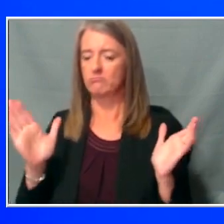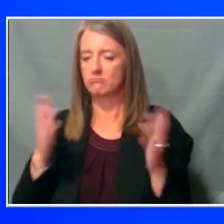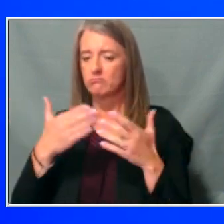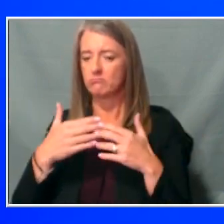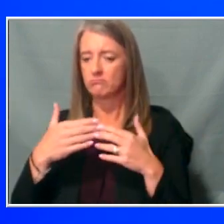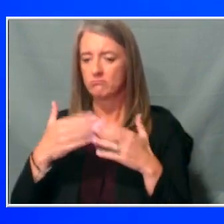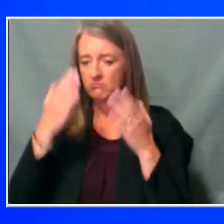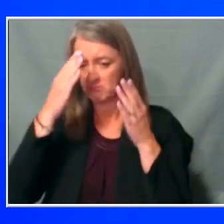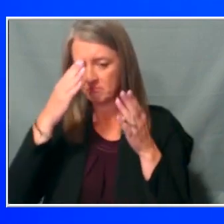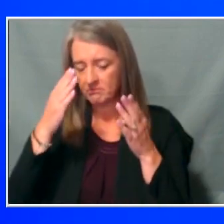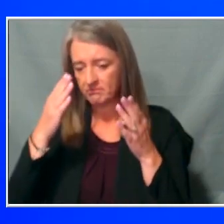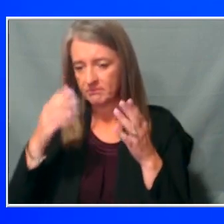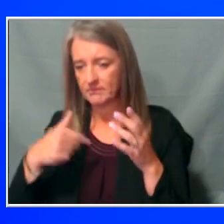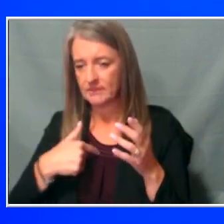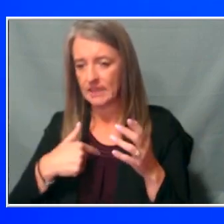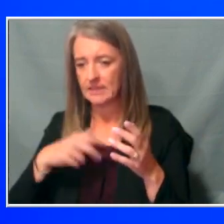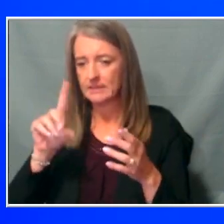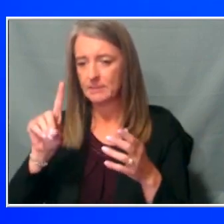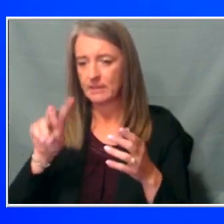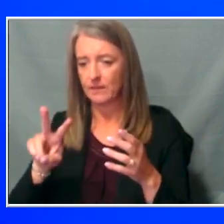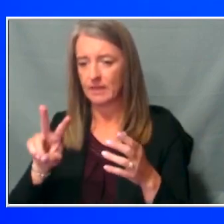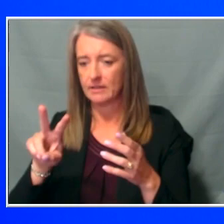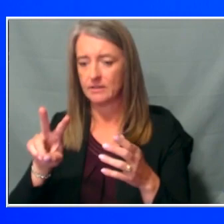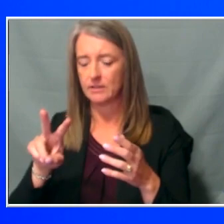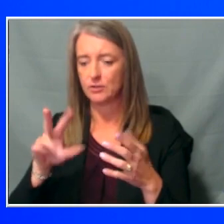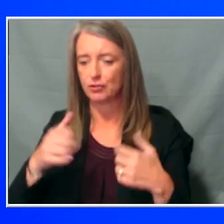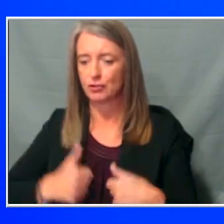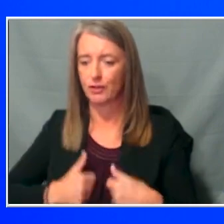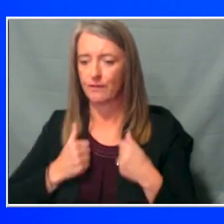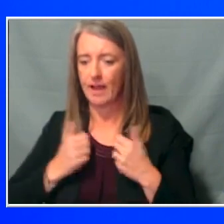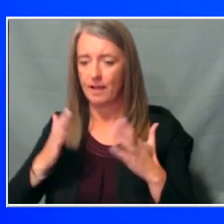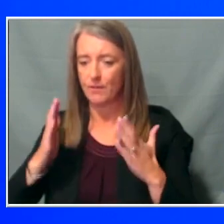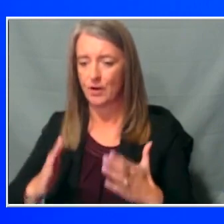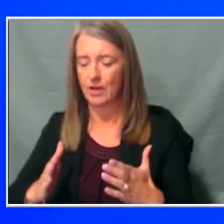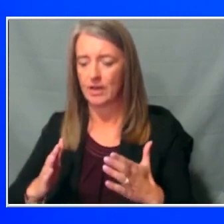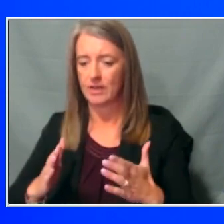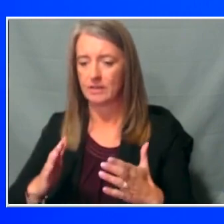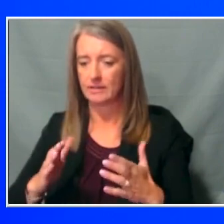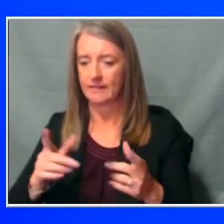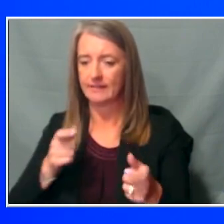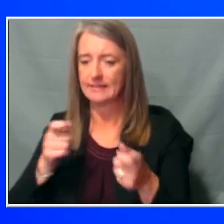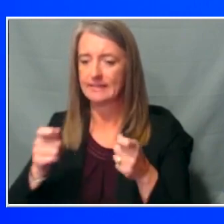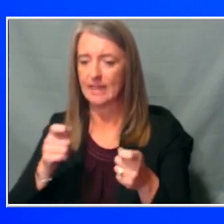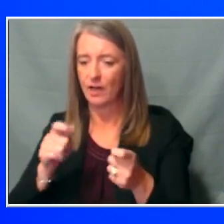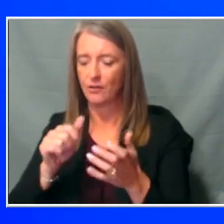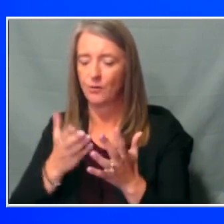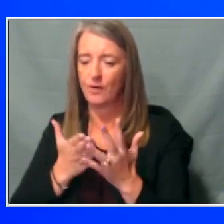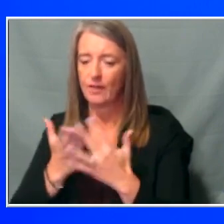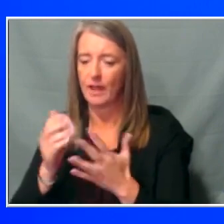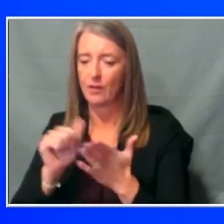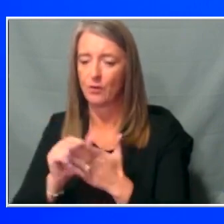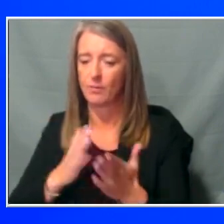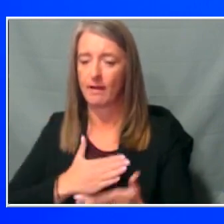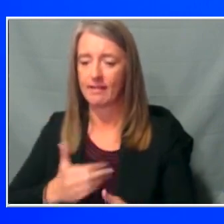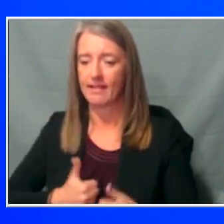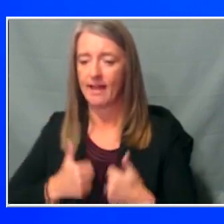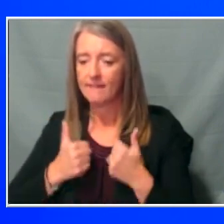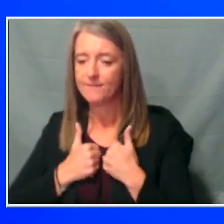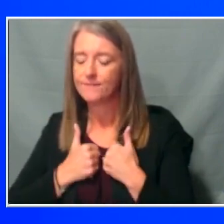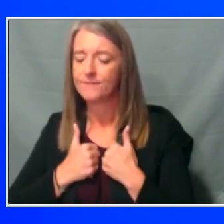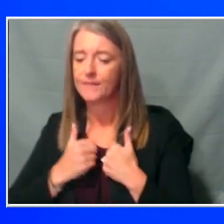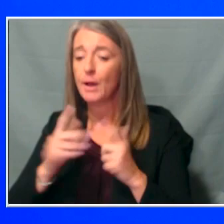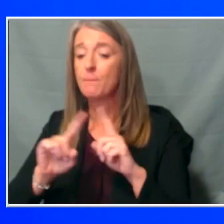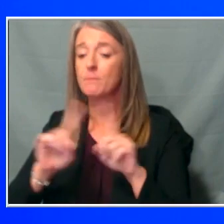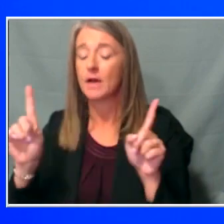I am a domestic violence survivor, and so I've dealt with that throughout my life.